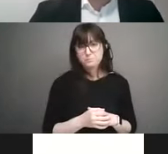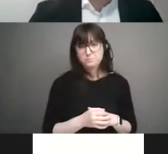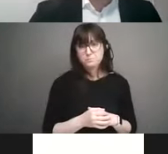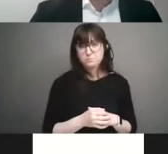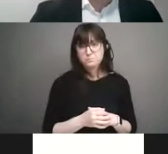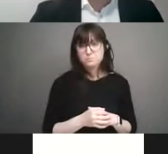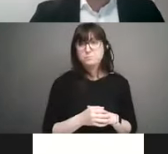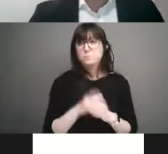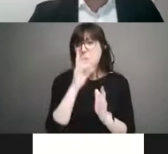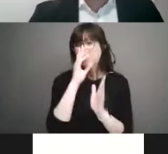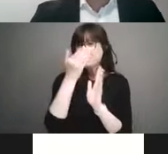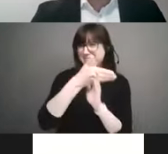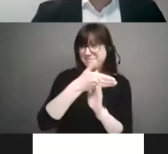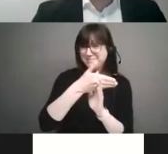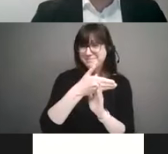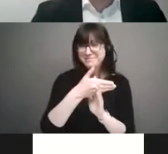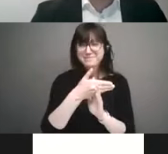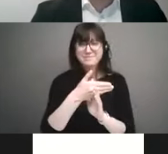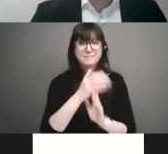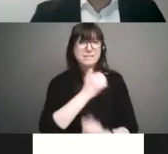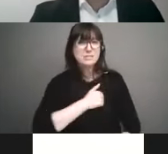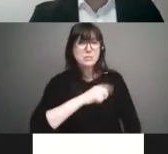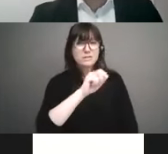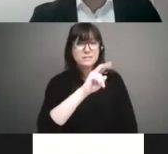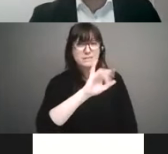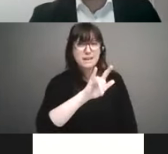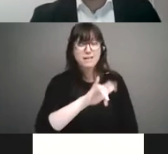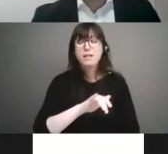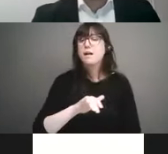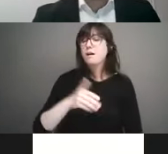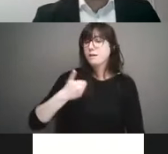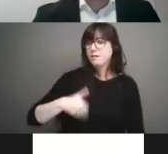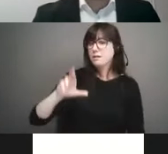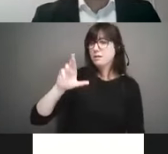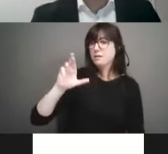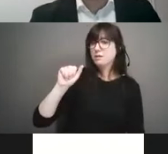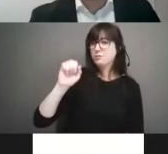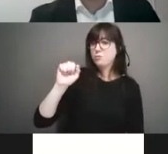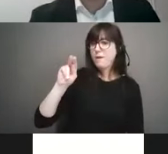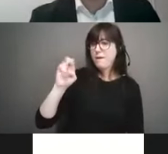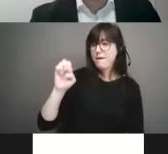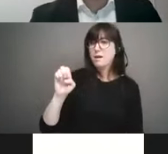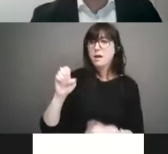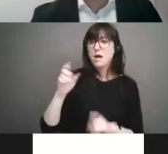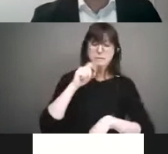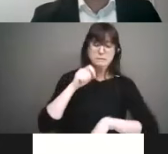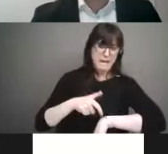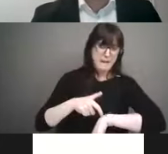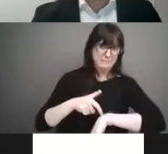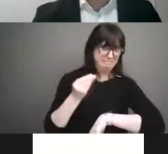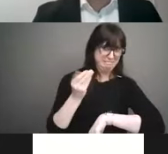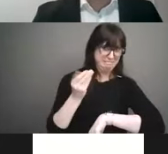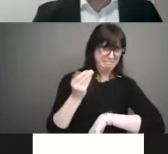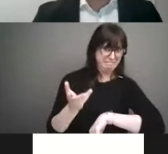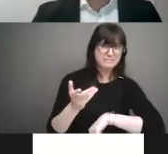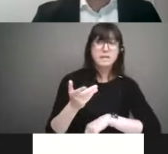So this next slide. Sorry, Daniel. Yes. I'm just going to I'm just looking at time, and I'm wondering